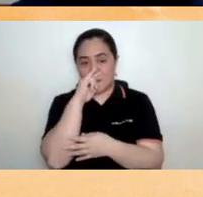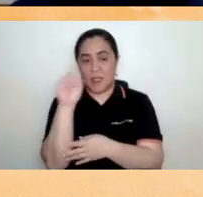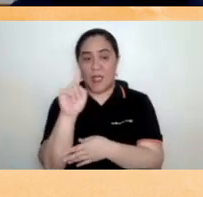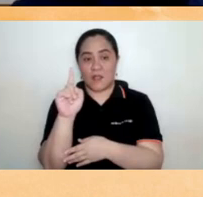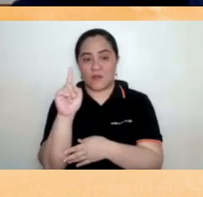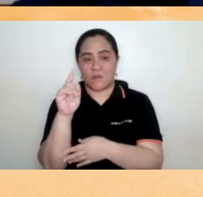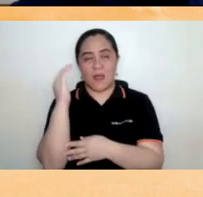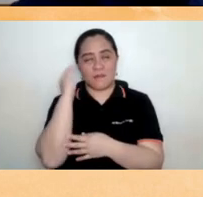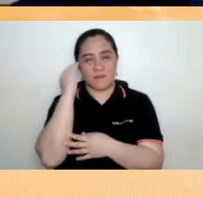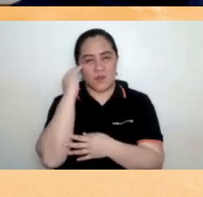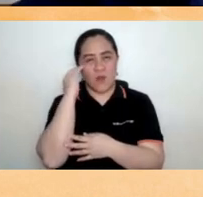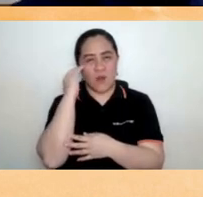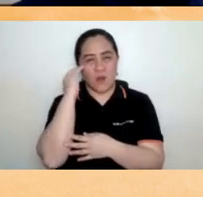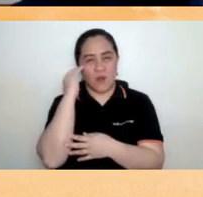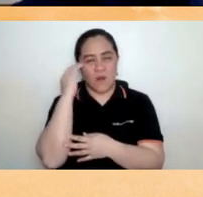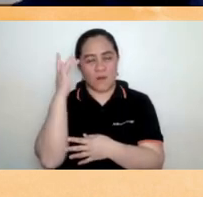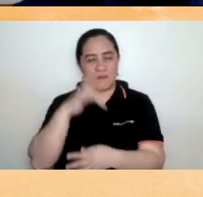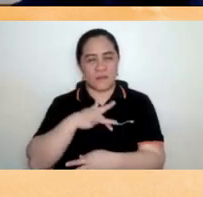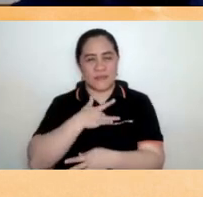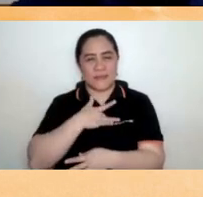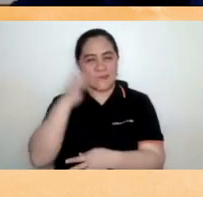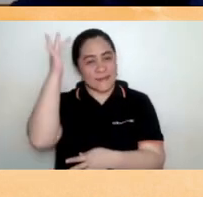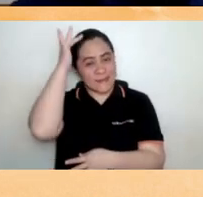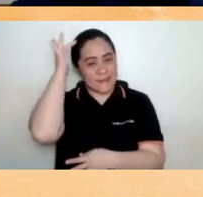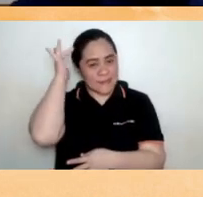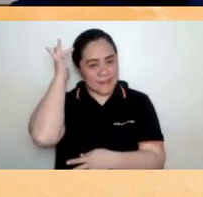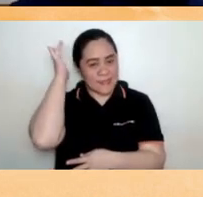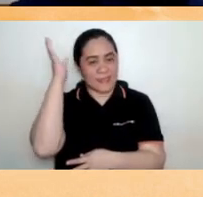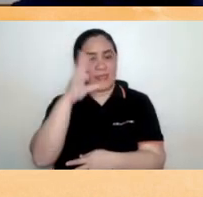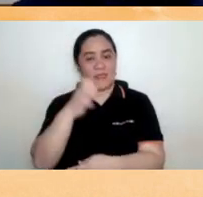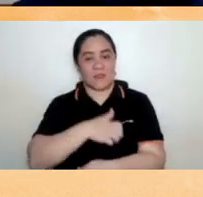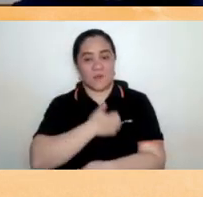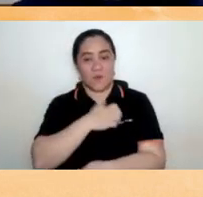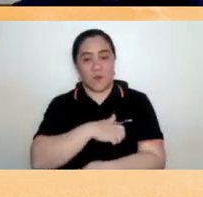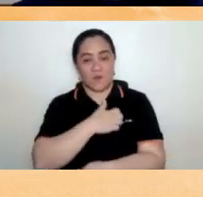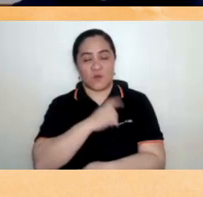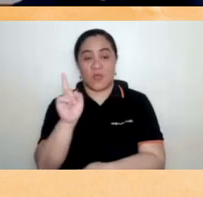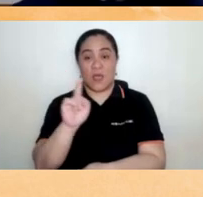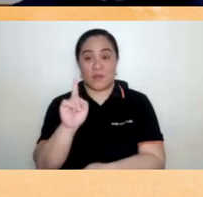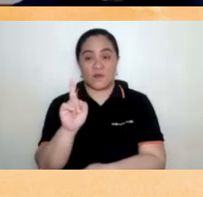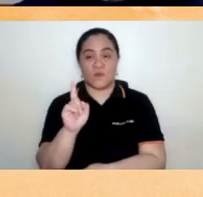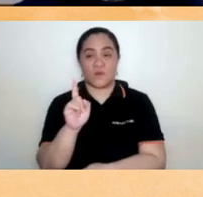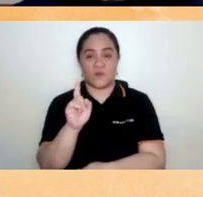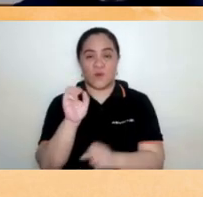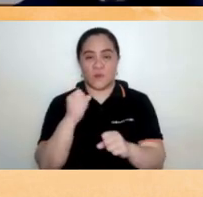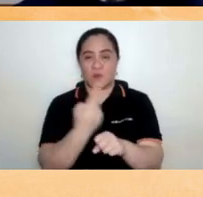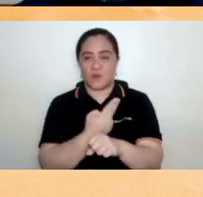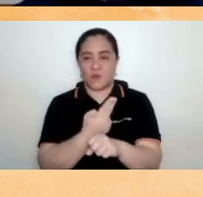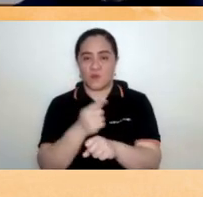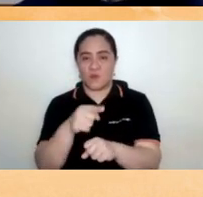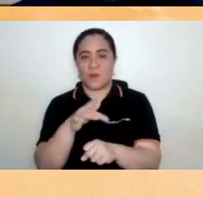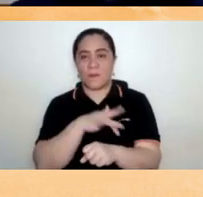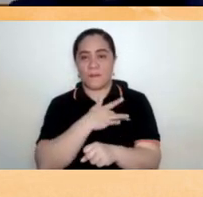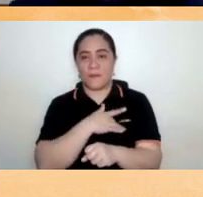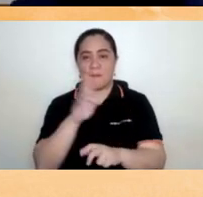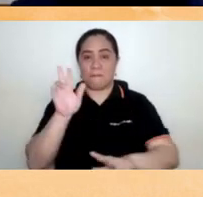senses and mindfulness of emotions. Our senses are powerful tools to deal with feelings of